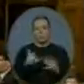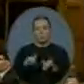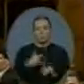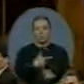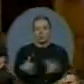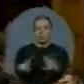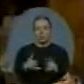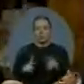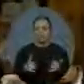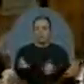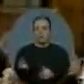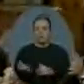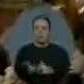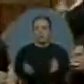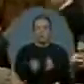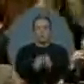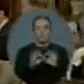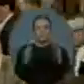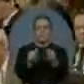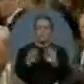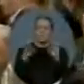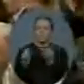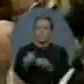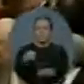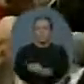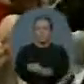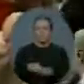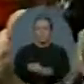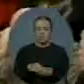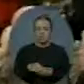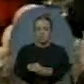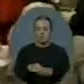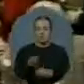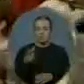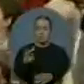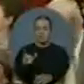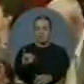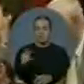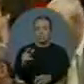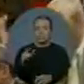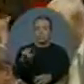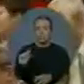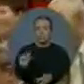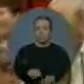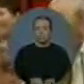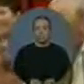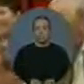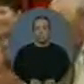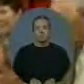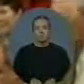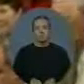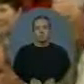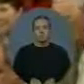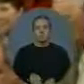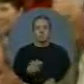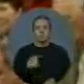Honourable Minister of Indian Affairs and Northern Development. Again, Mr. Speaker, of course, that's nonsense. We have been working closely with First